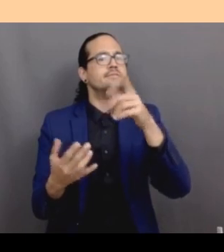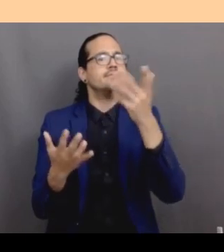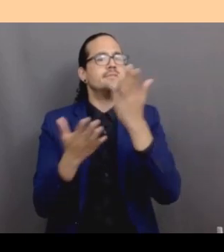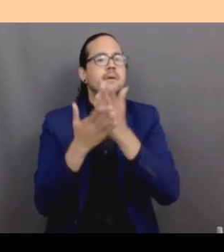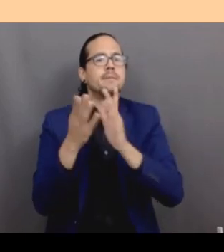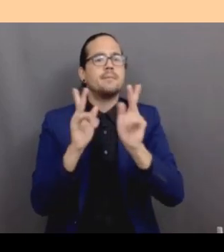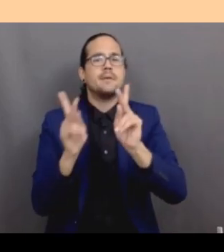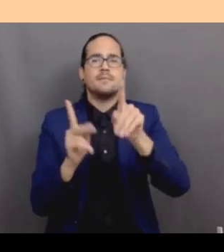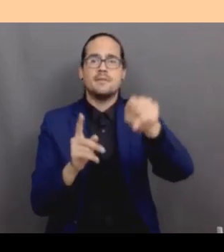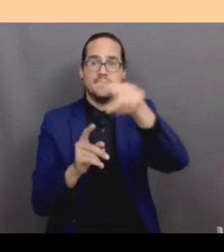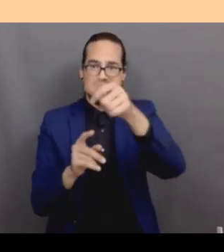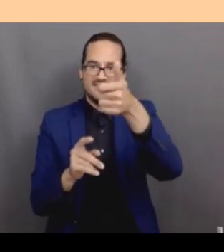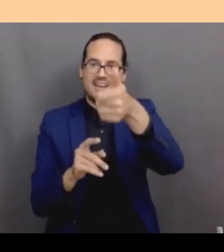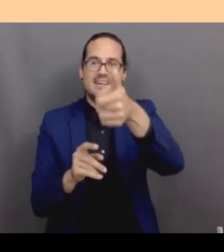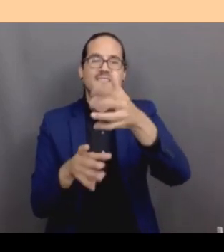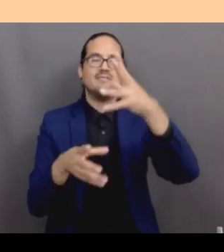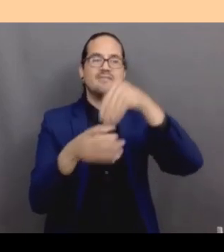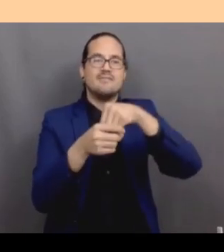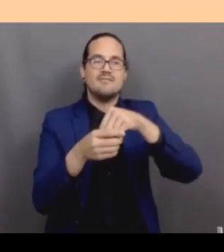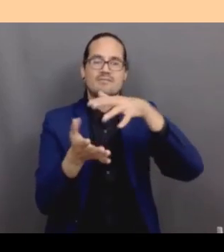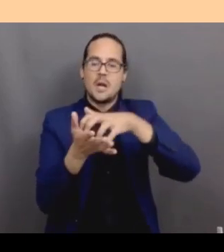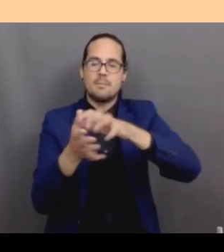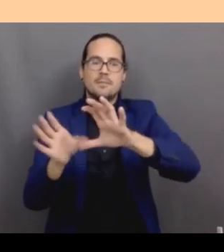there, is there a message you'd like to share with them?